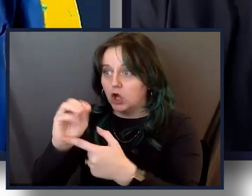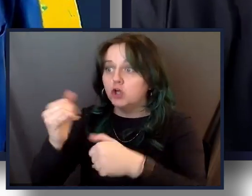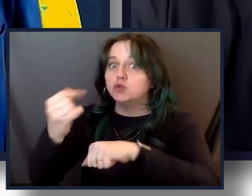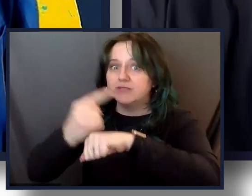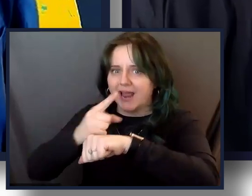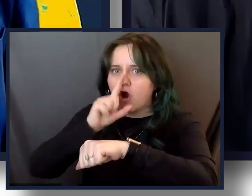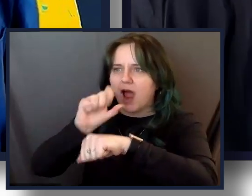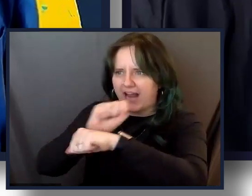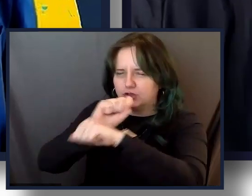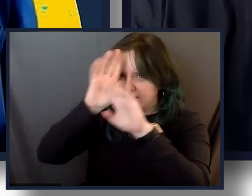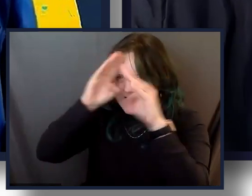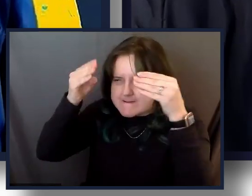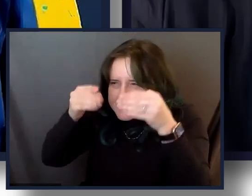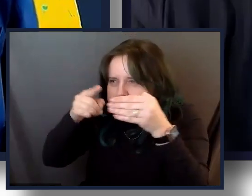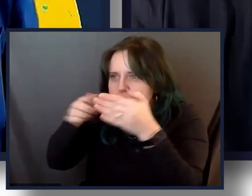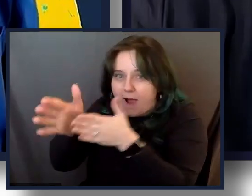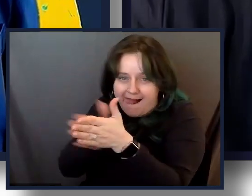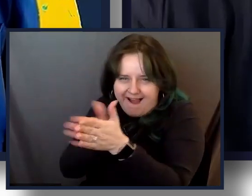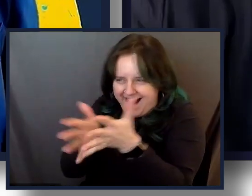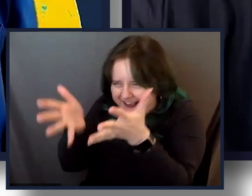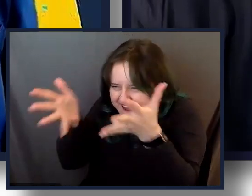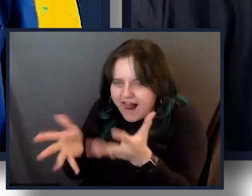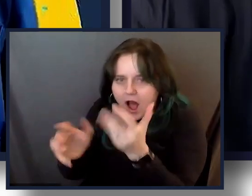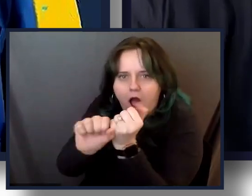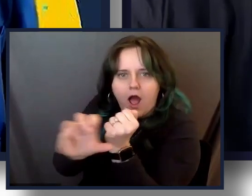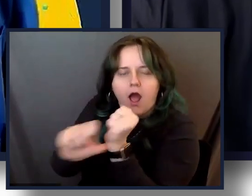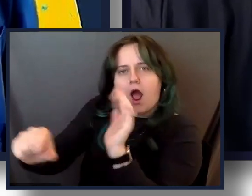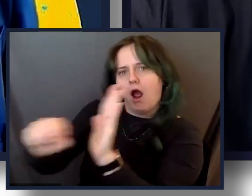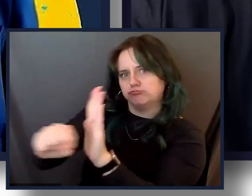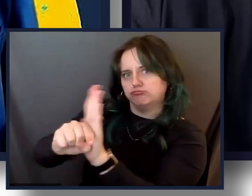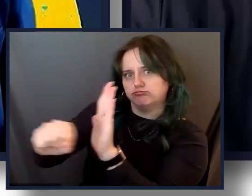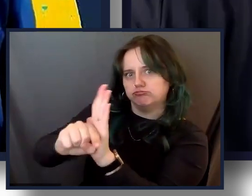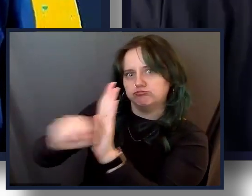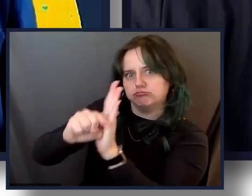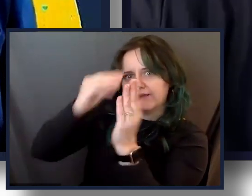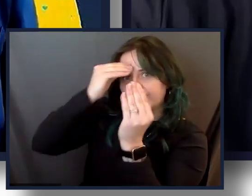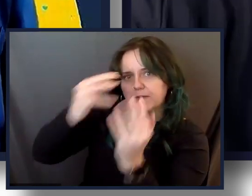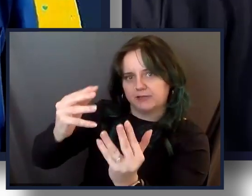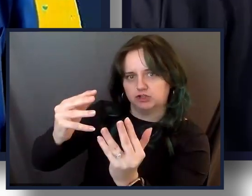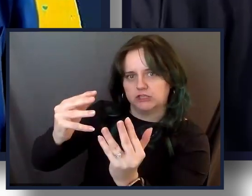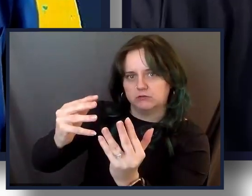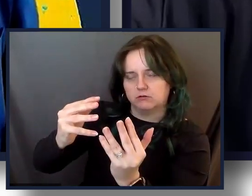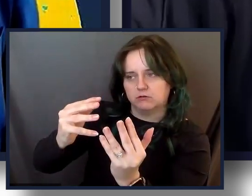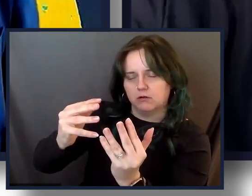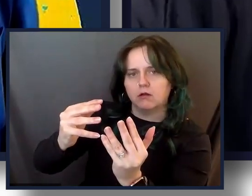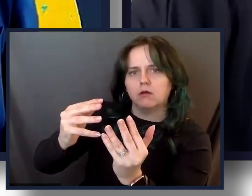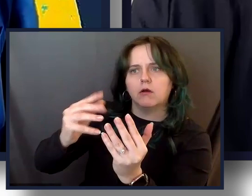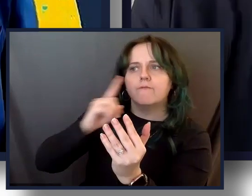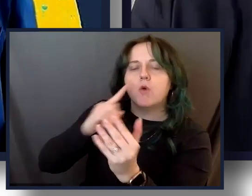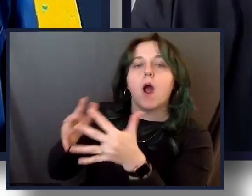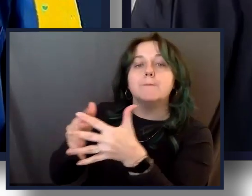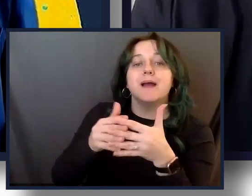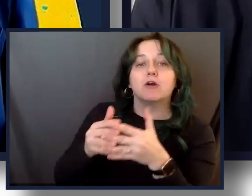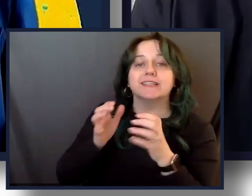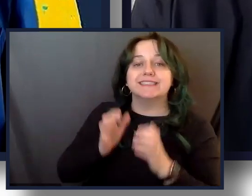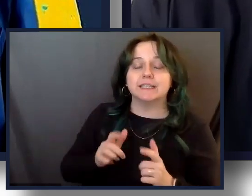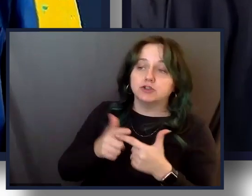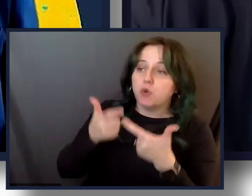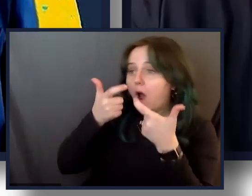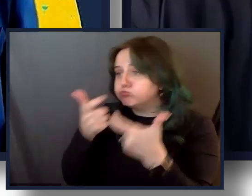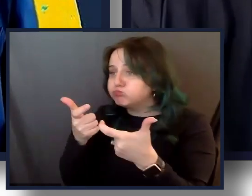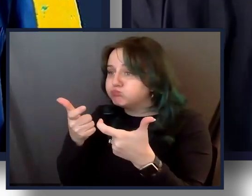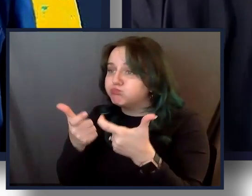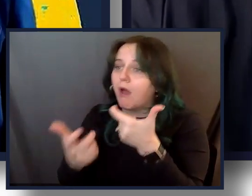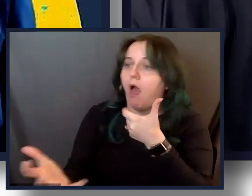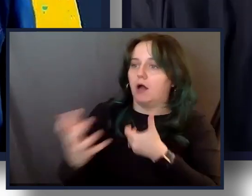most negative, the most harmful material out into the hands of American citizens. So that's another thing.